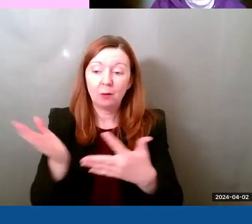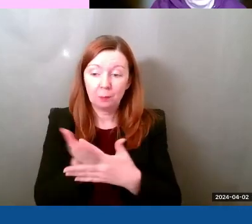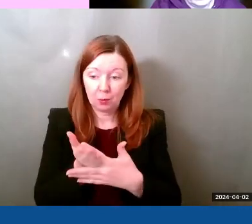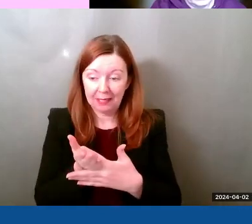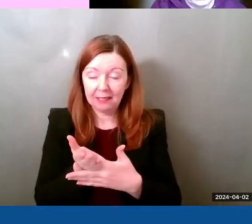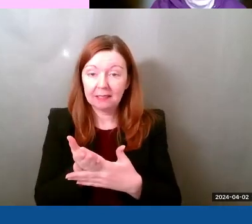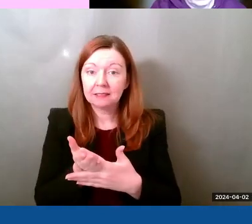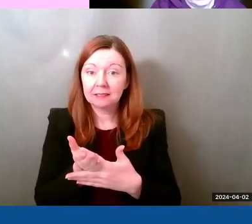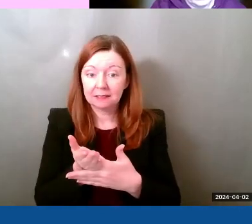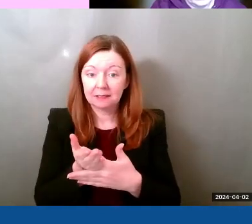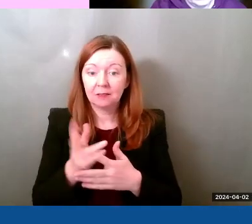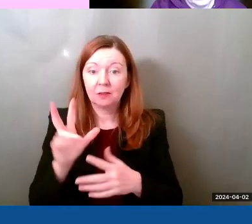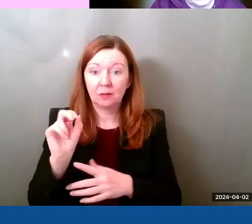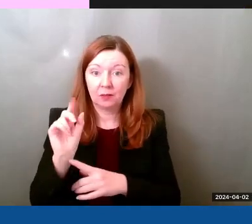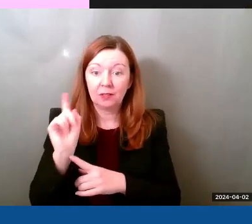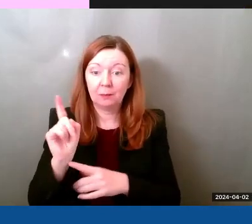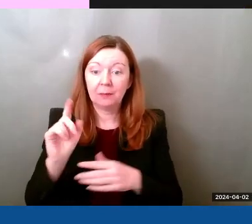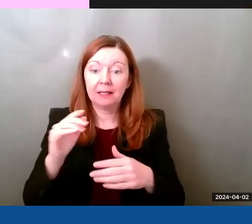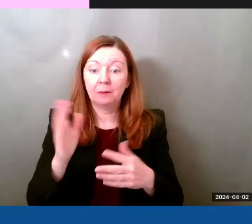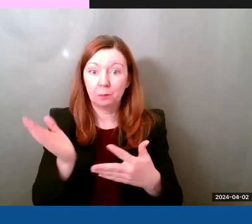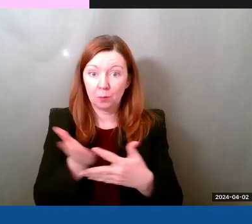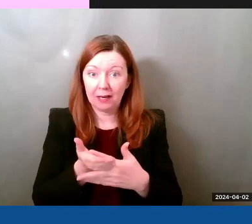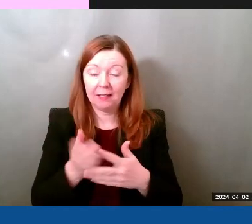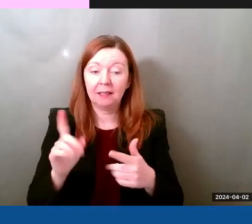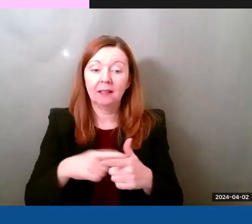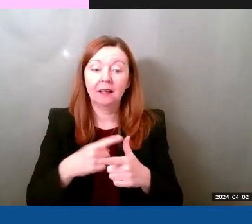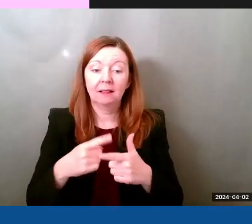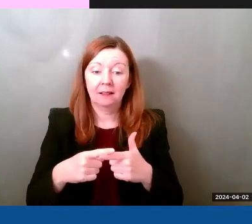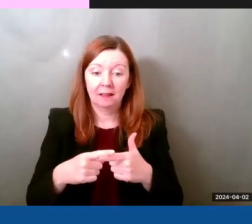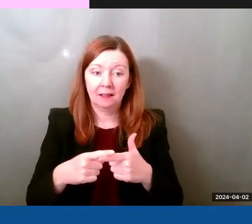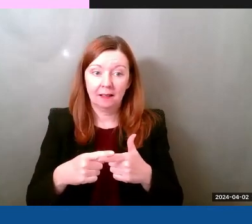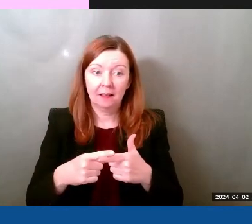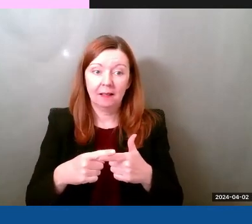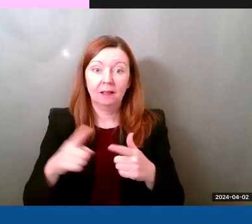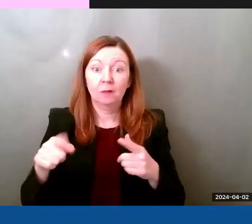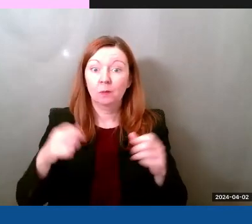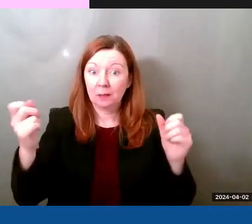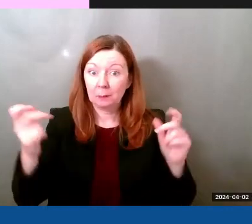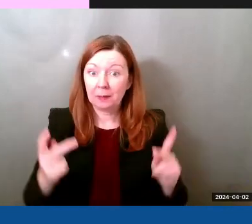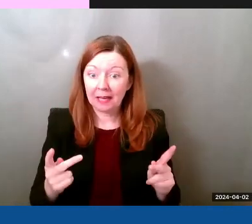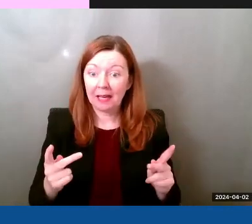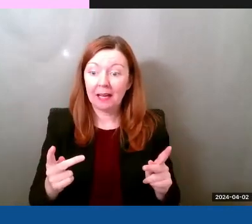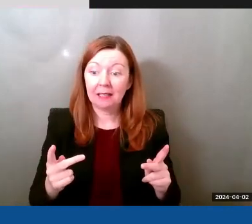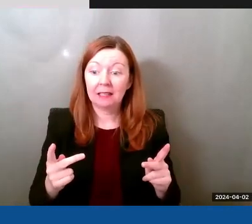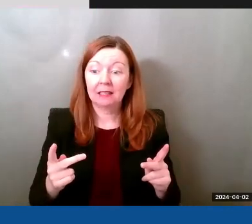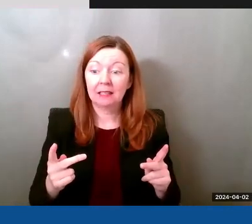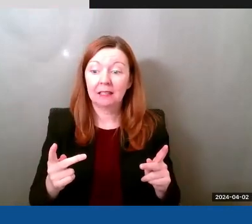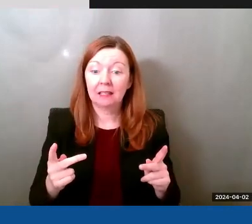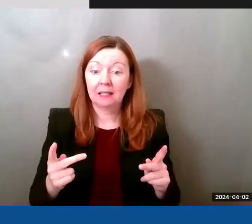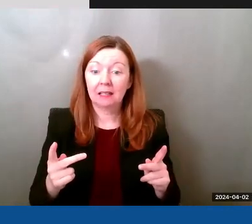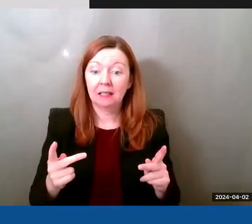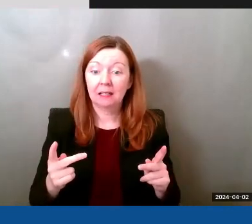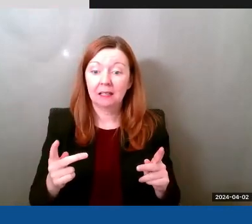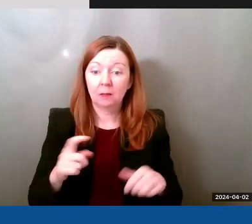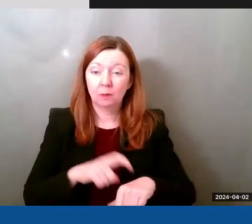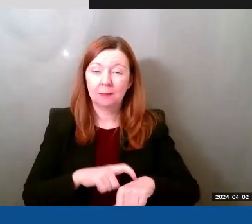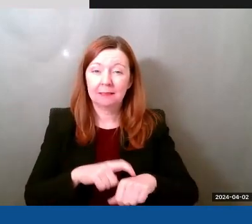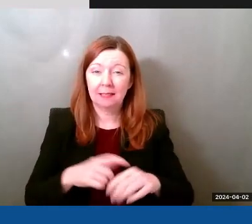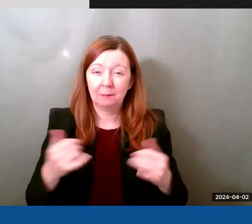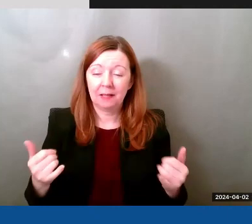break, 30-minute break, and we'll return here at, what time is it